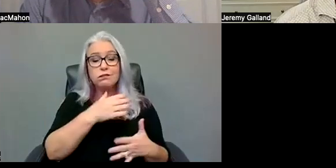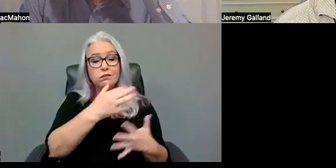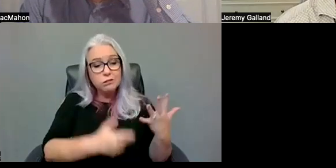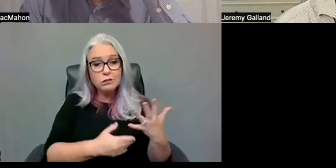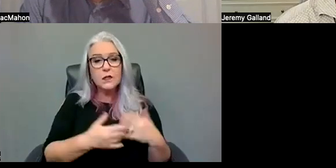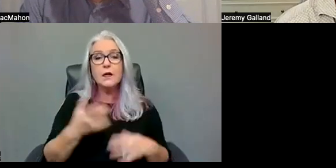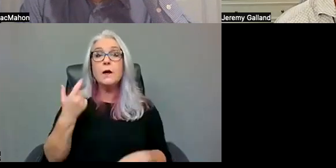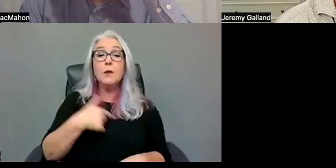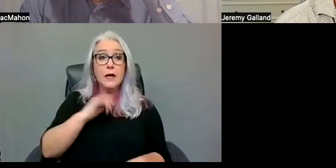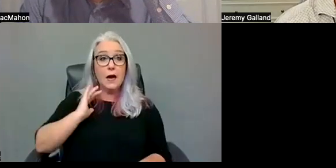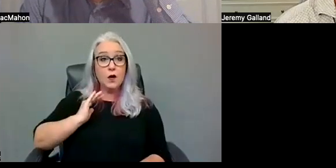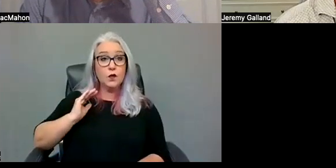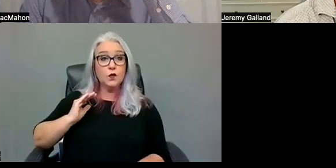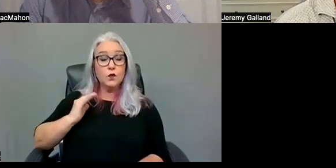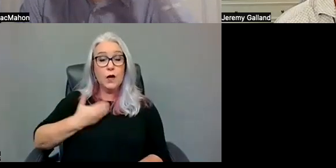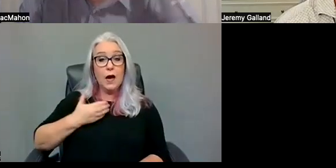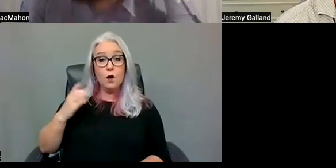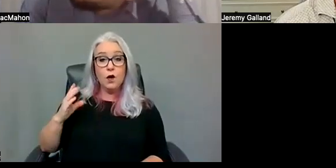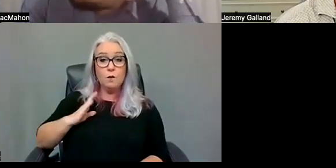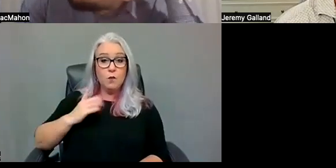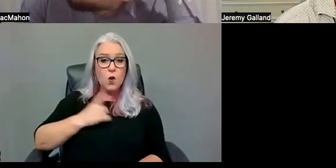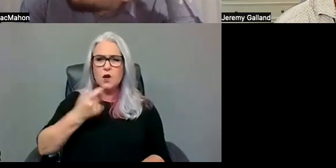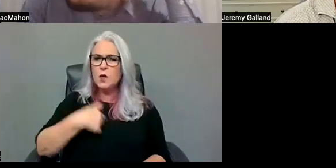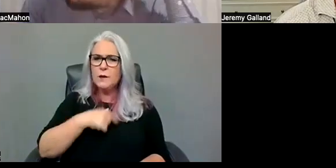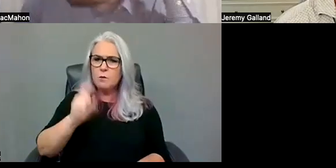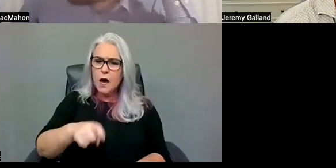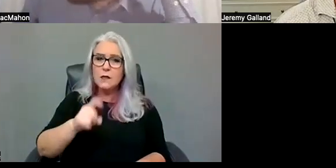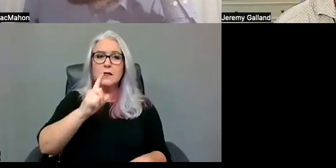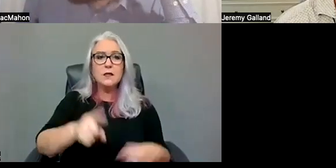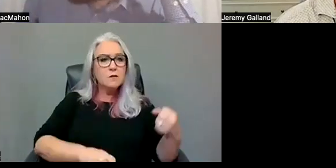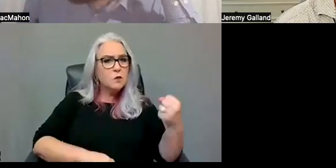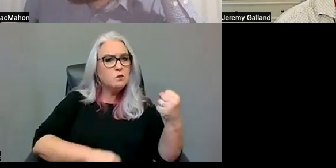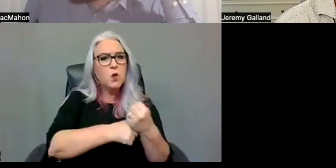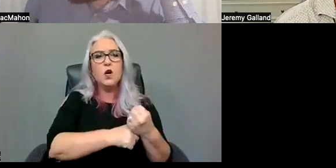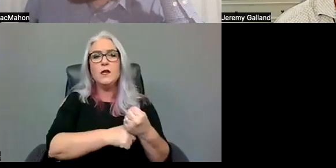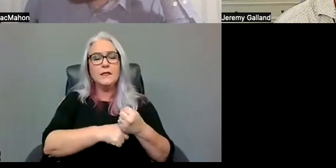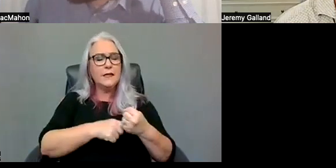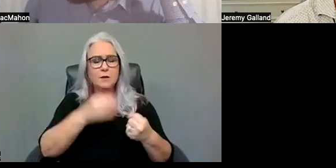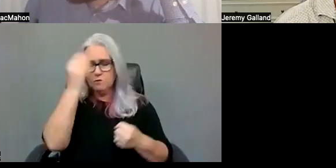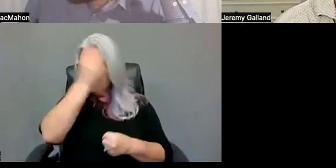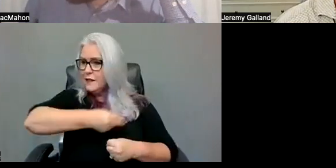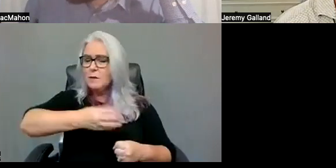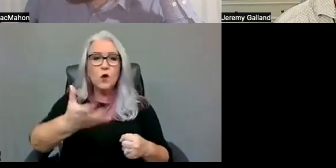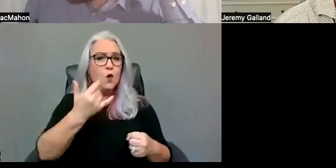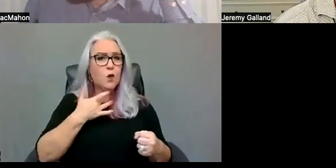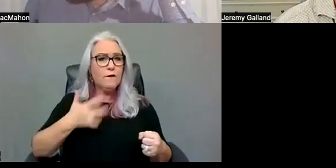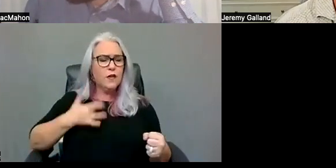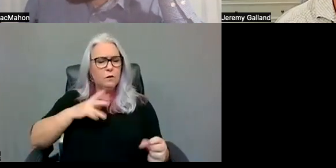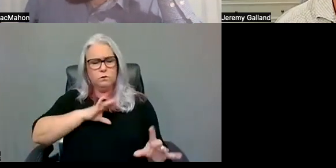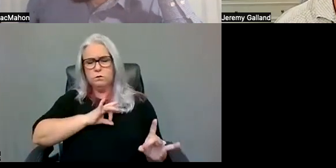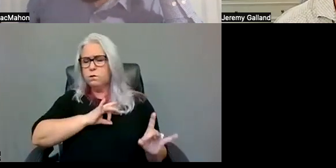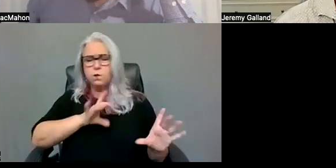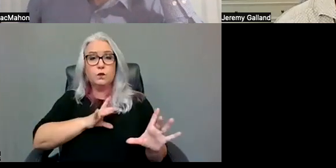express outrage, disgust, and support for the families and the community that's being affected. But on